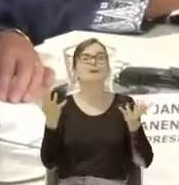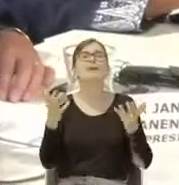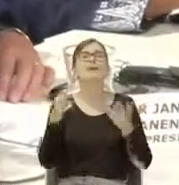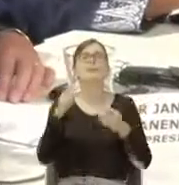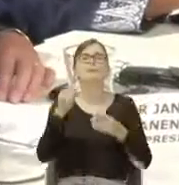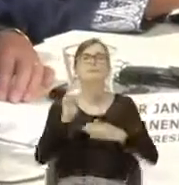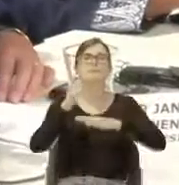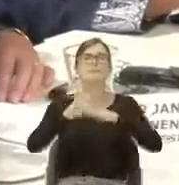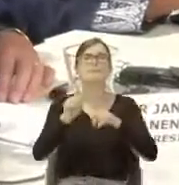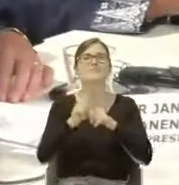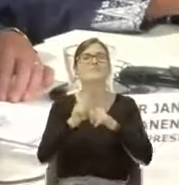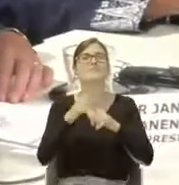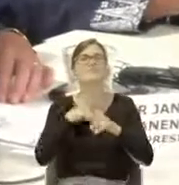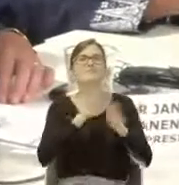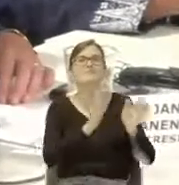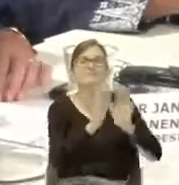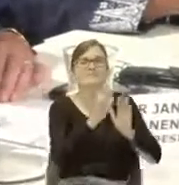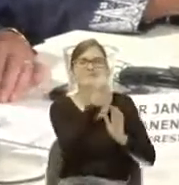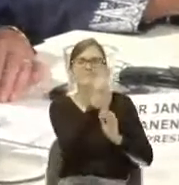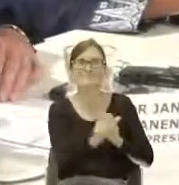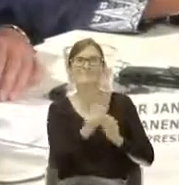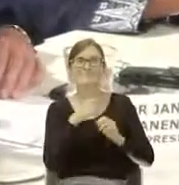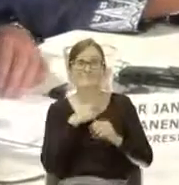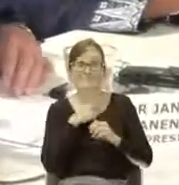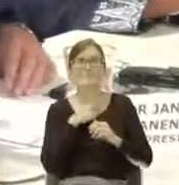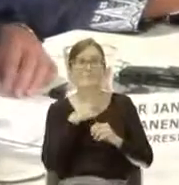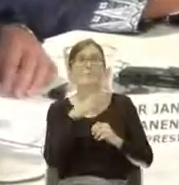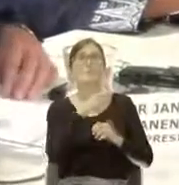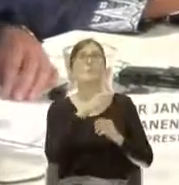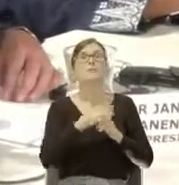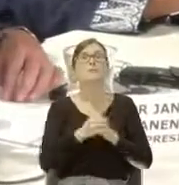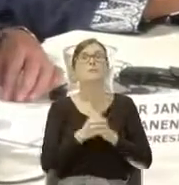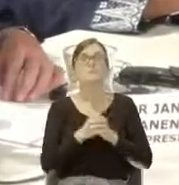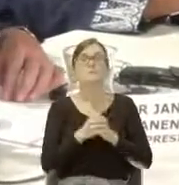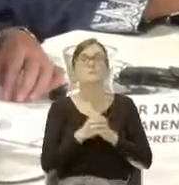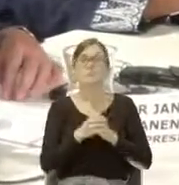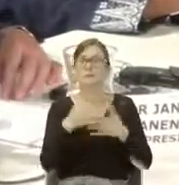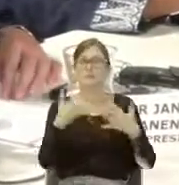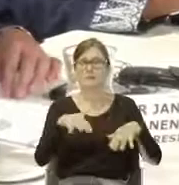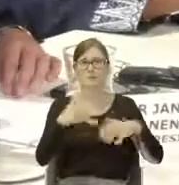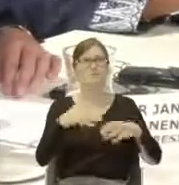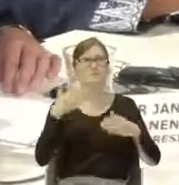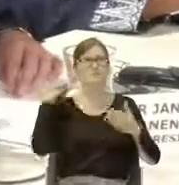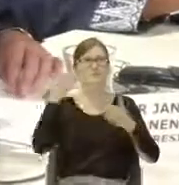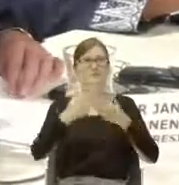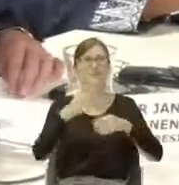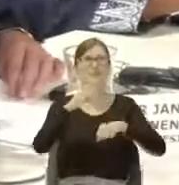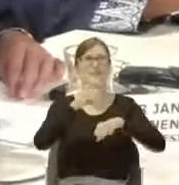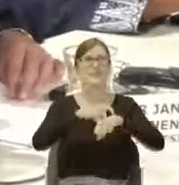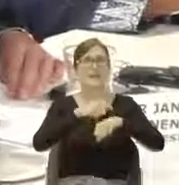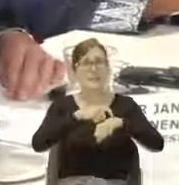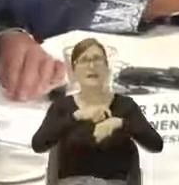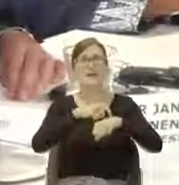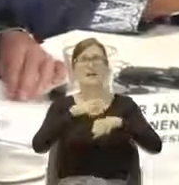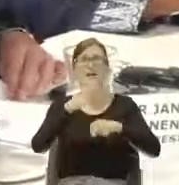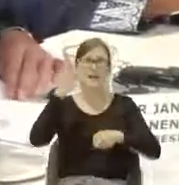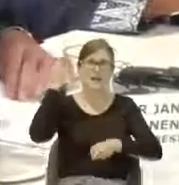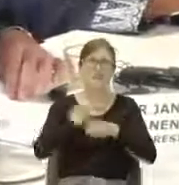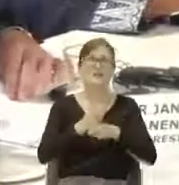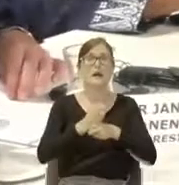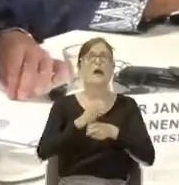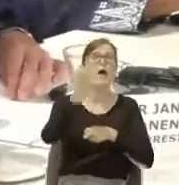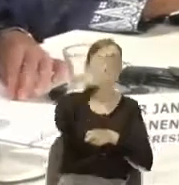cannot forget this at such a difficult time when in Europe and in the world we see examples of how force